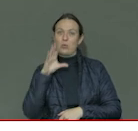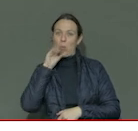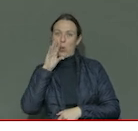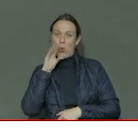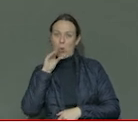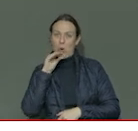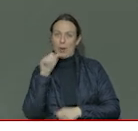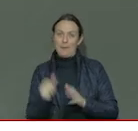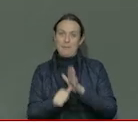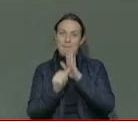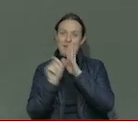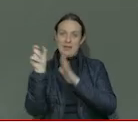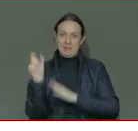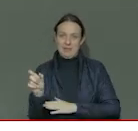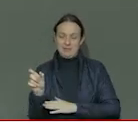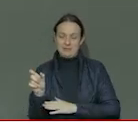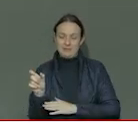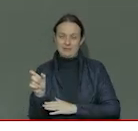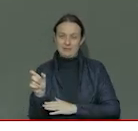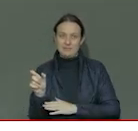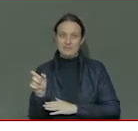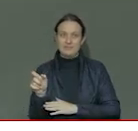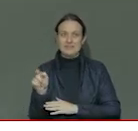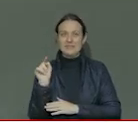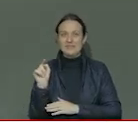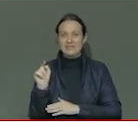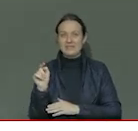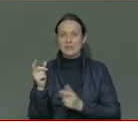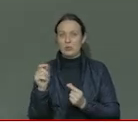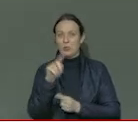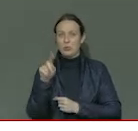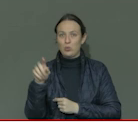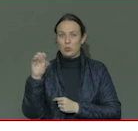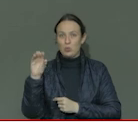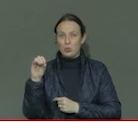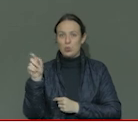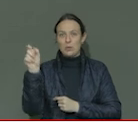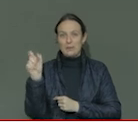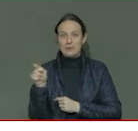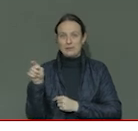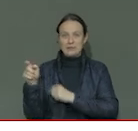main character. He is the son of a zookeeper. Is that significant?